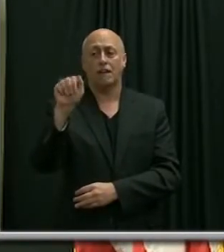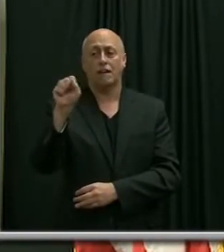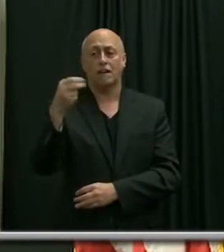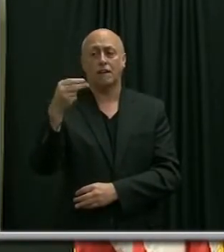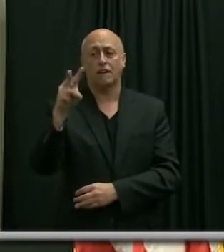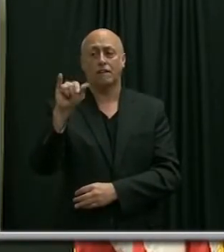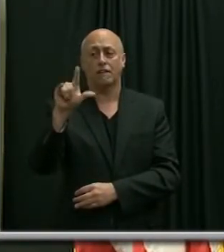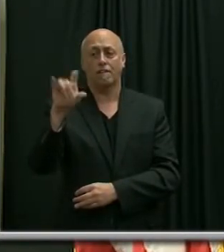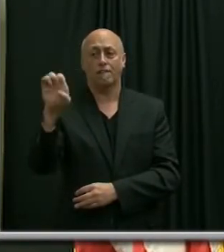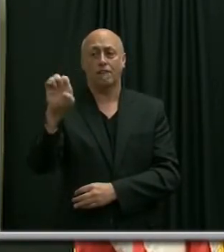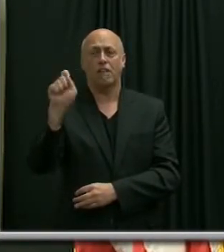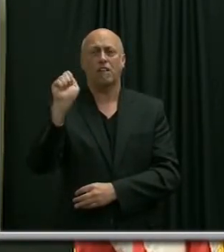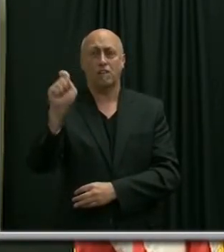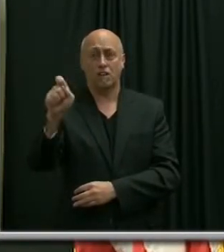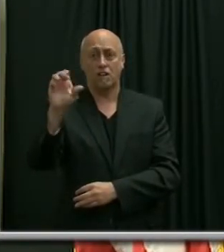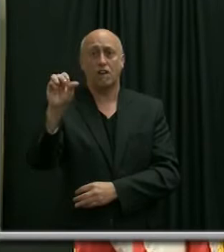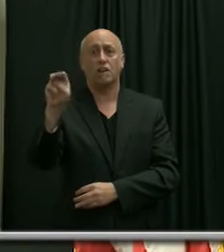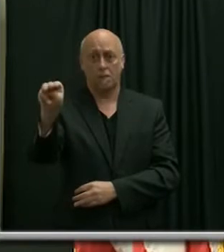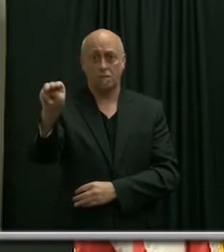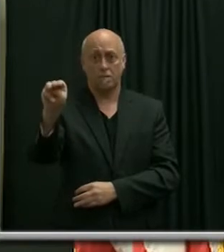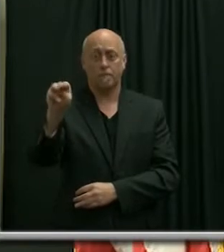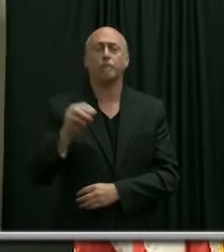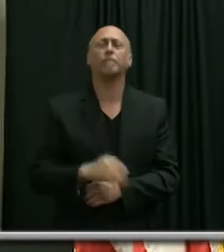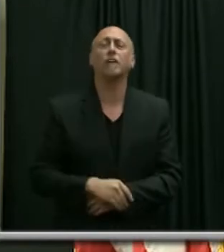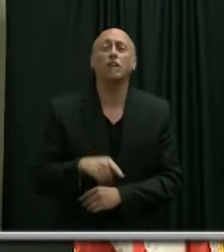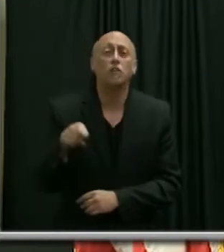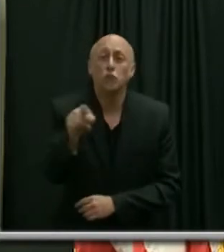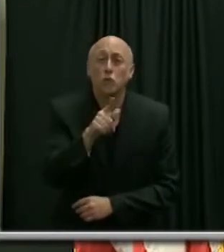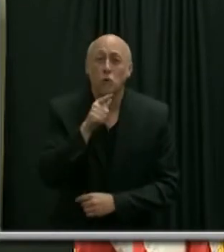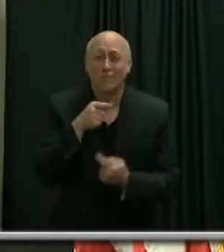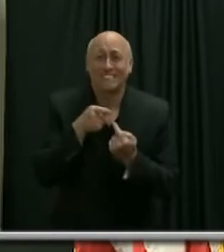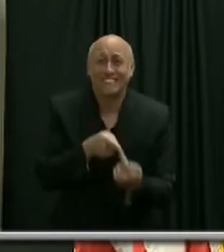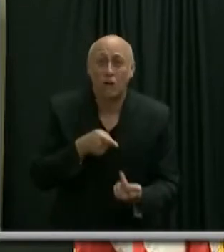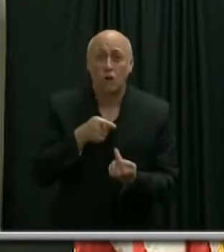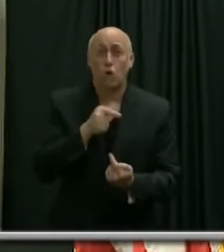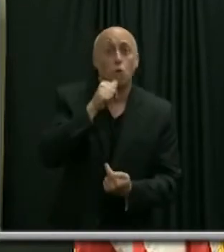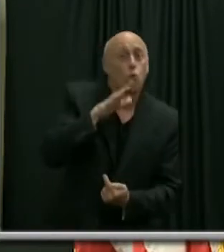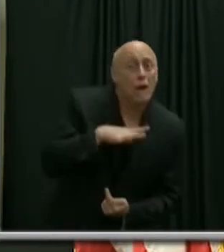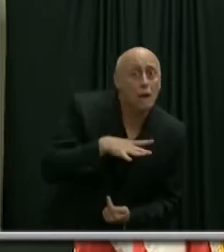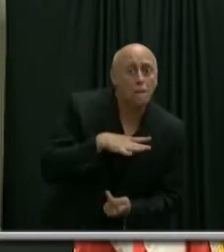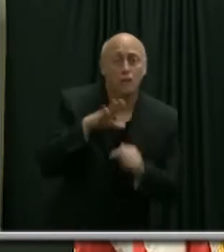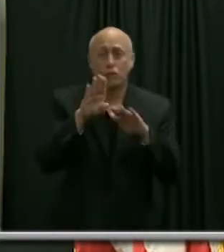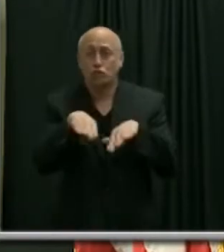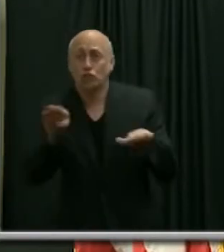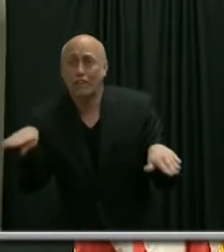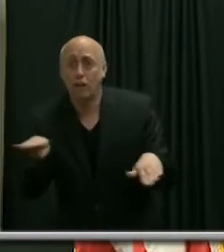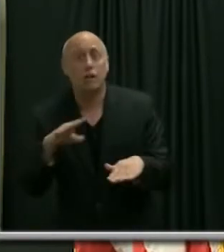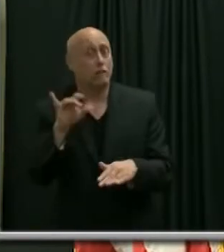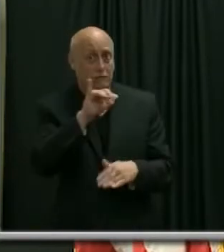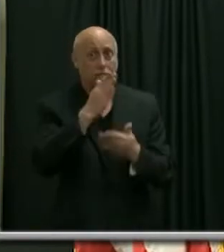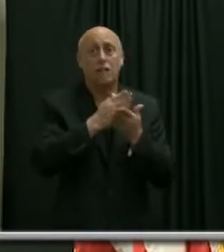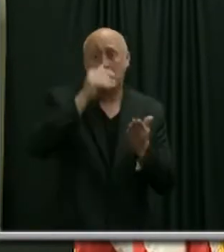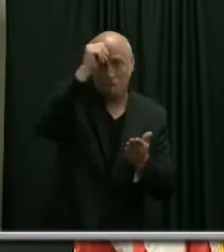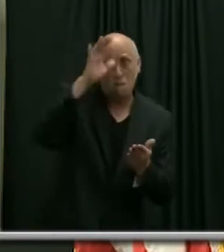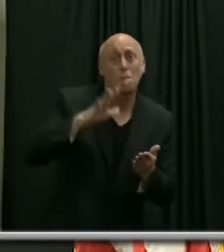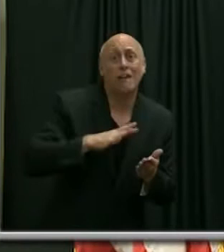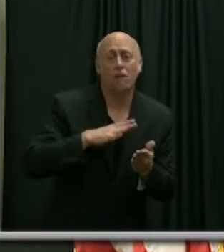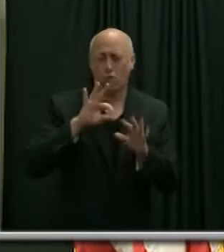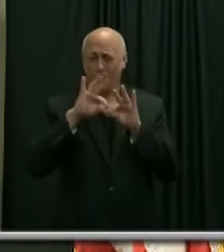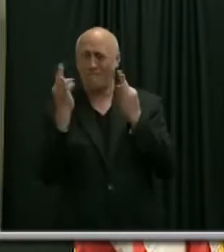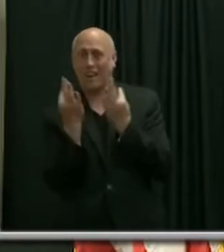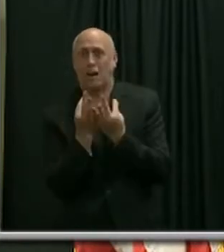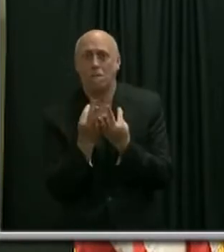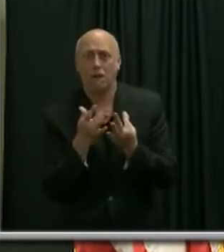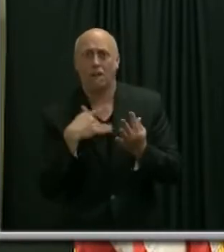www.ywcanashville.com. And to all of those who are struggling, all those women, children, and families, and men in a violent or